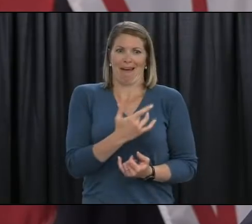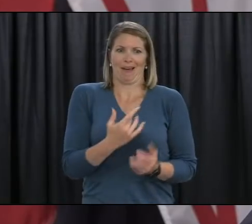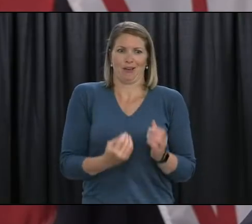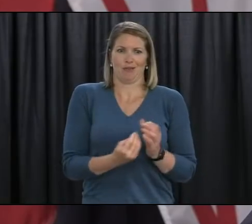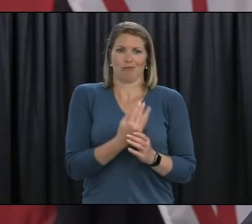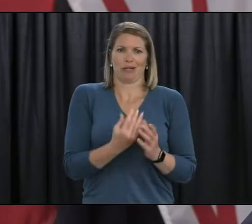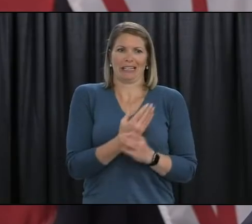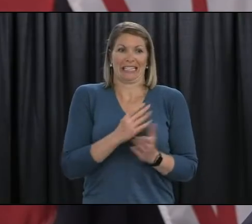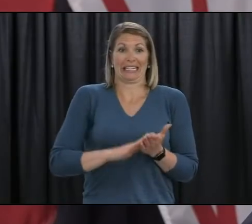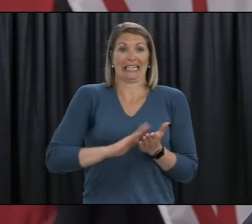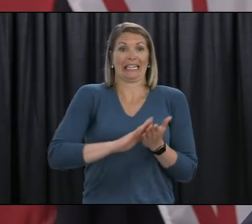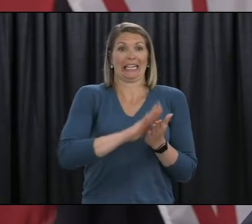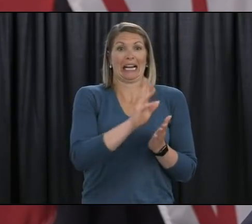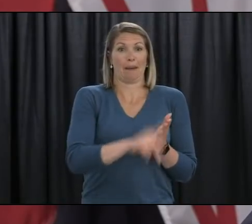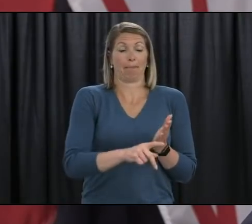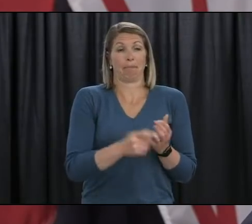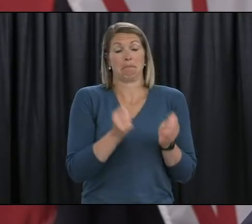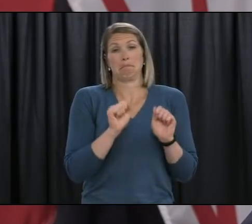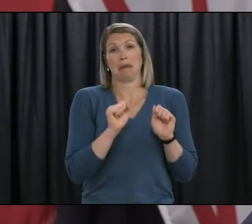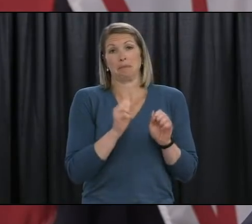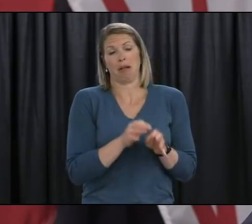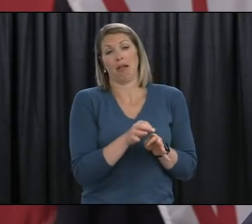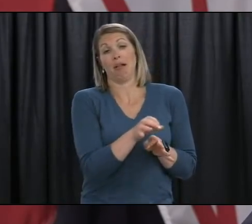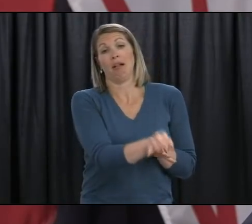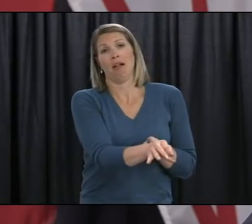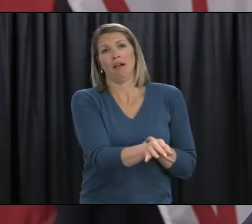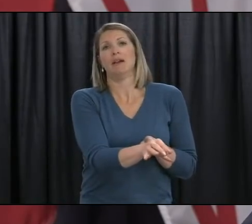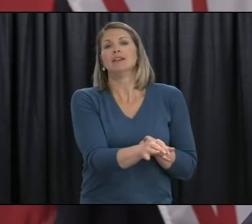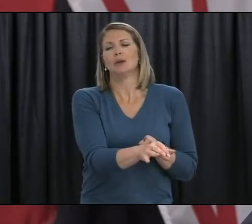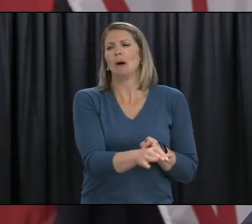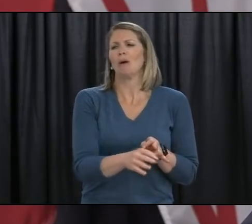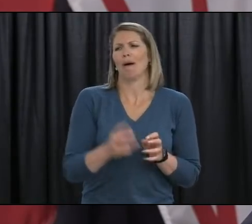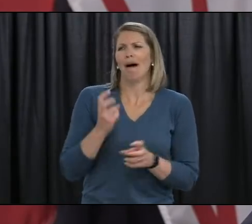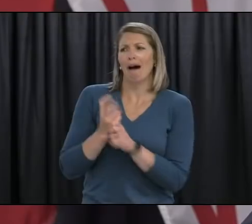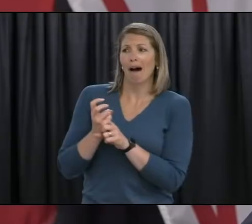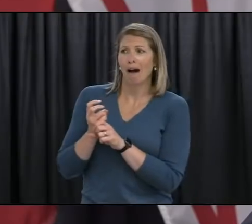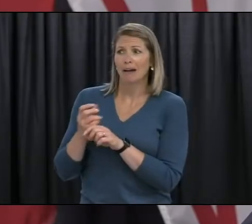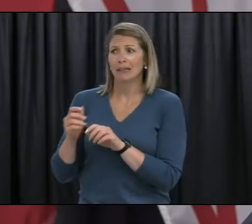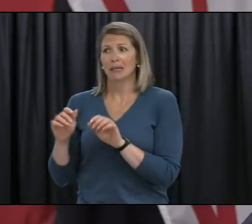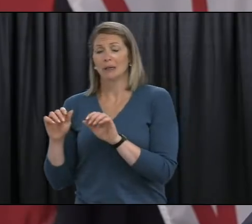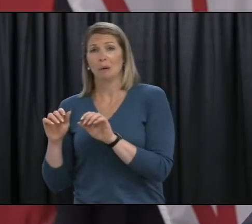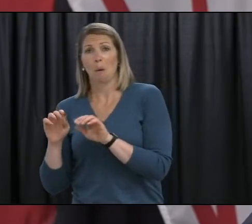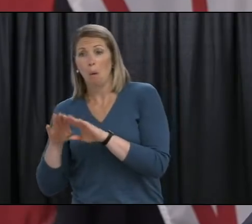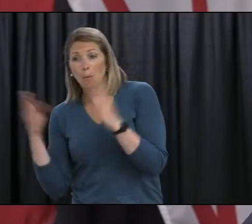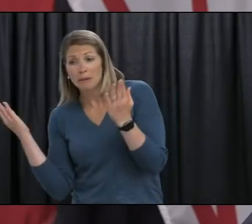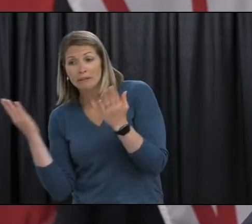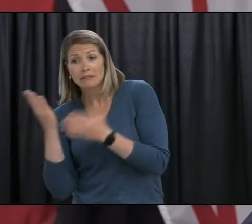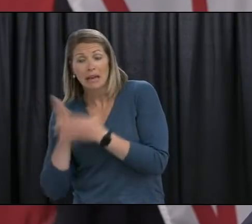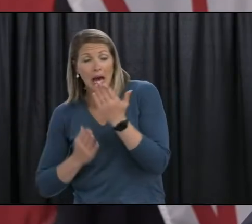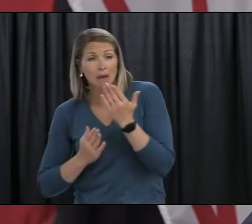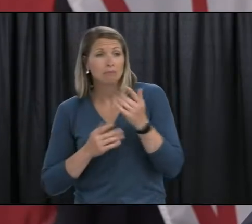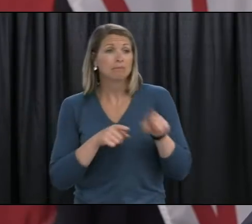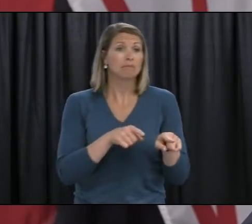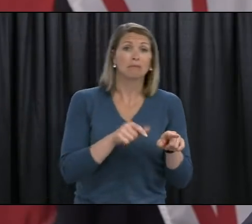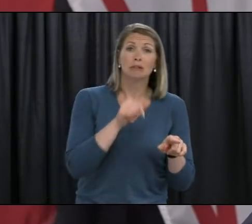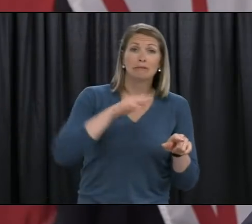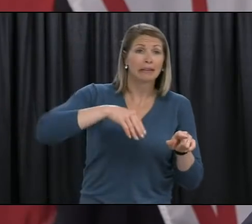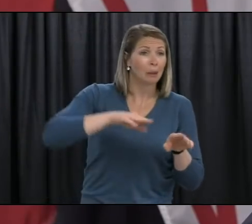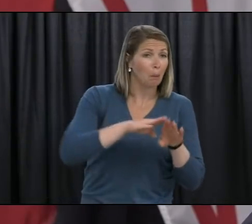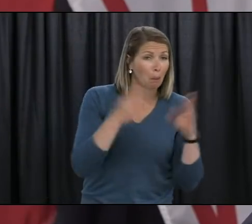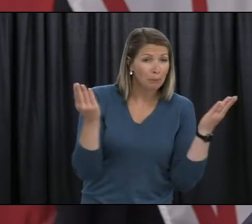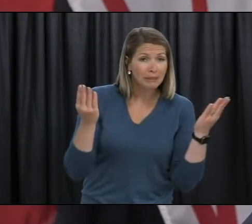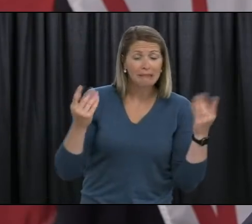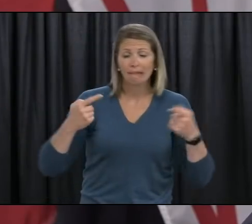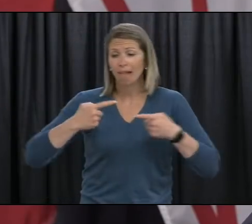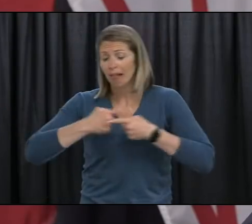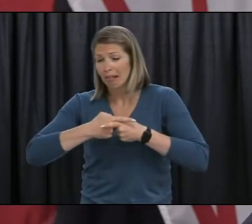our communities as well. So there's a lot of pressure. Sometimes there's competing pressures on how we best utilize the staff that's available